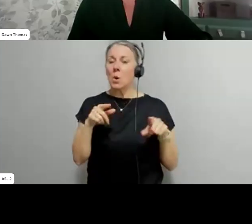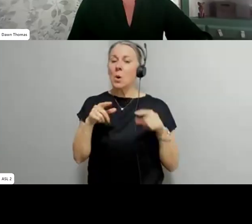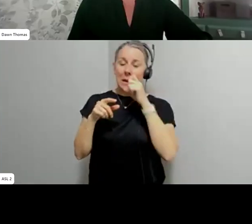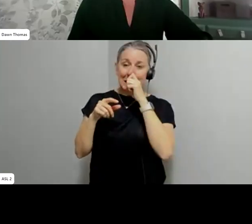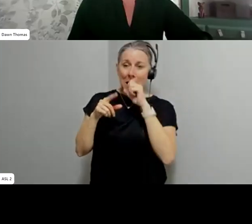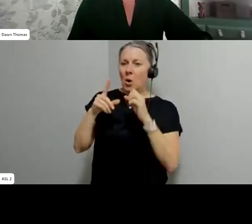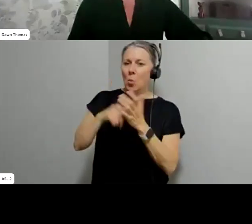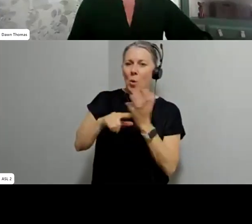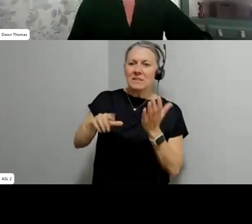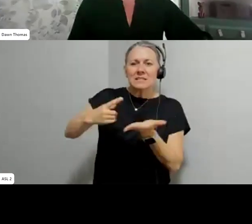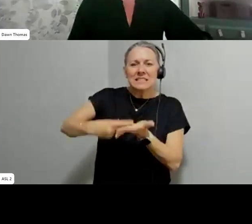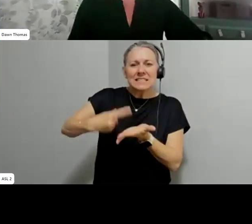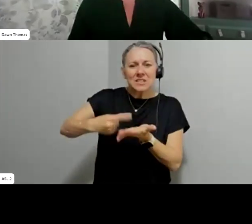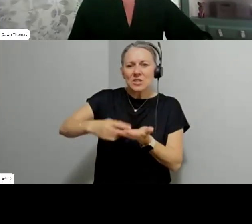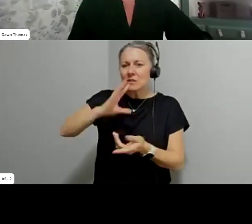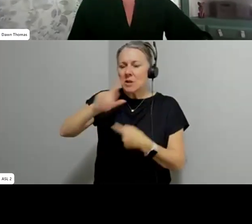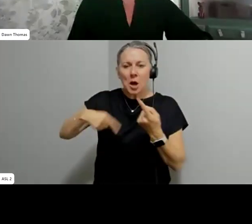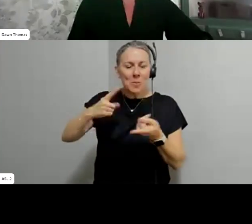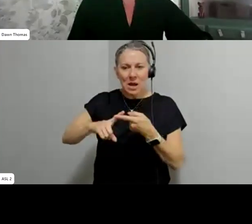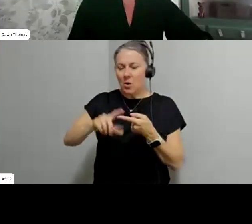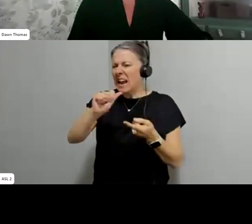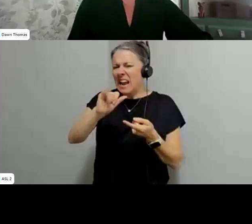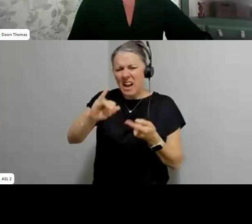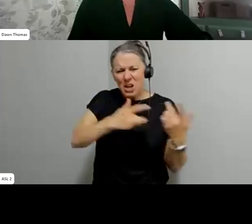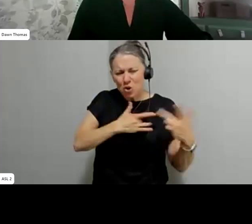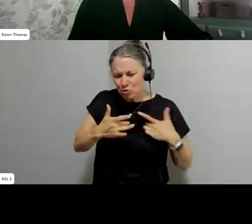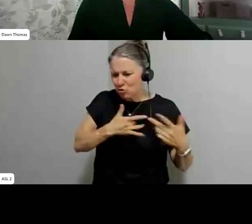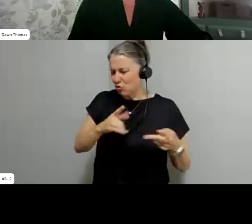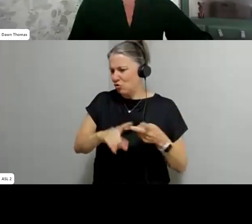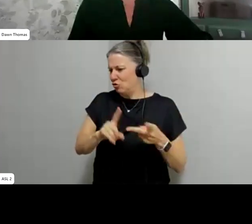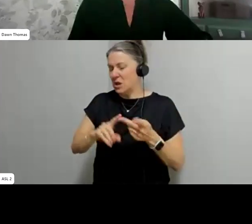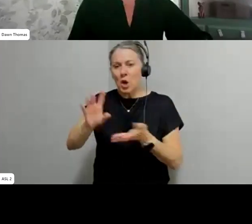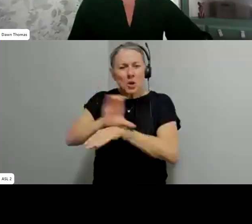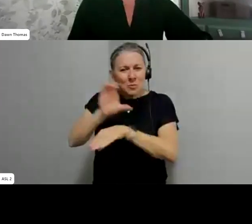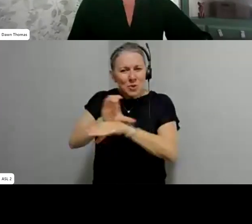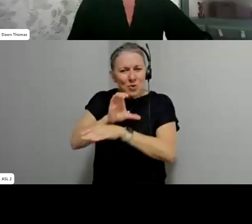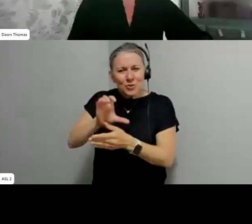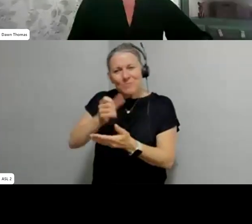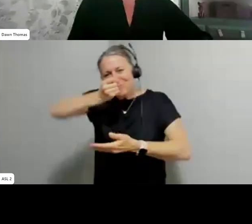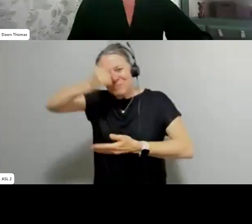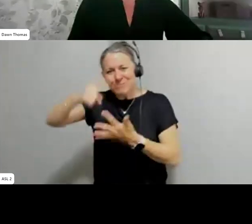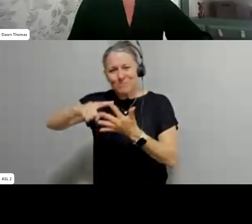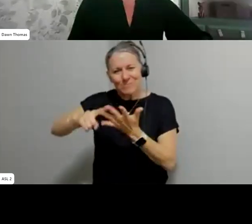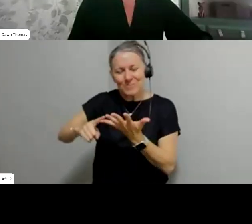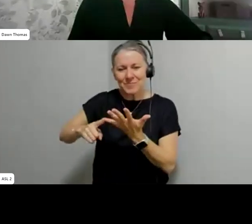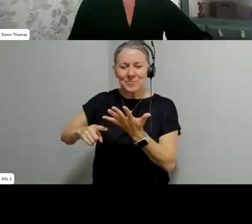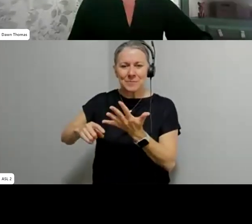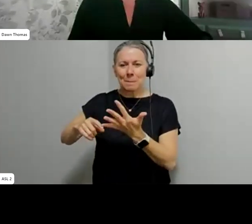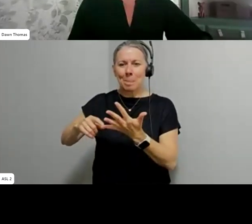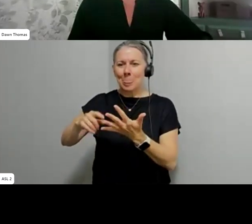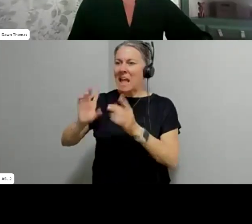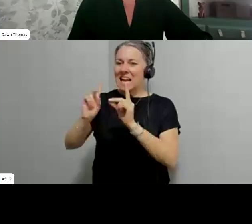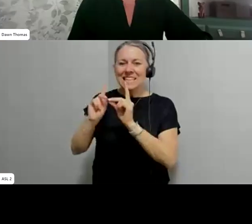literacy, the worries and opportunities of AI? How are we thinking around a UN convention around digital inclusion? Is